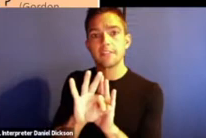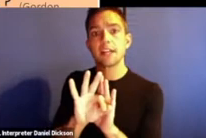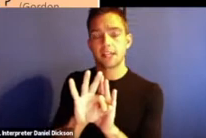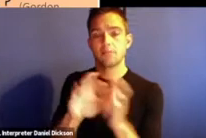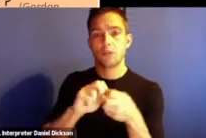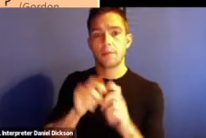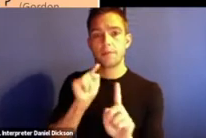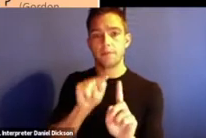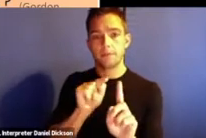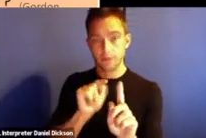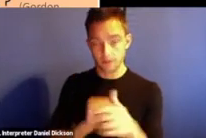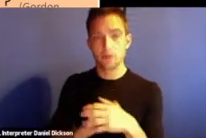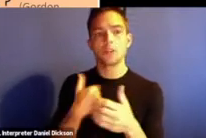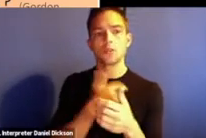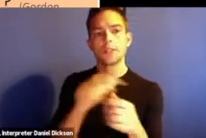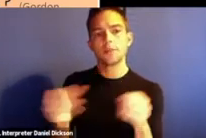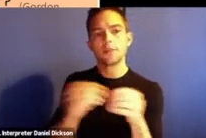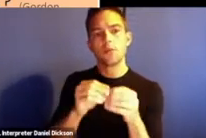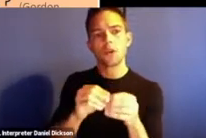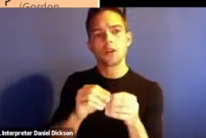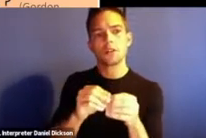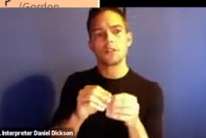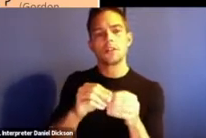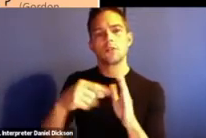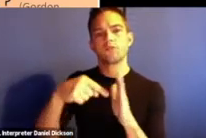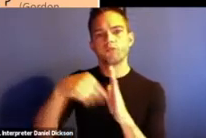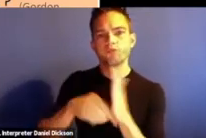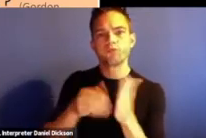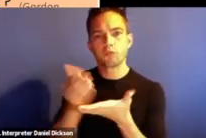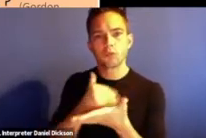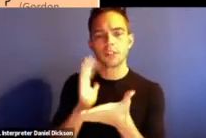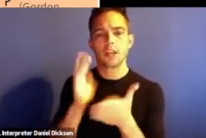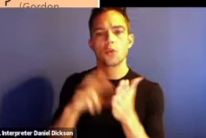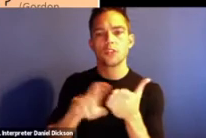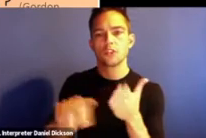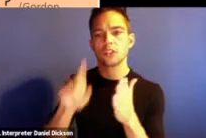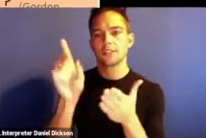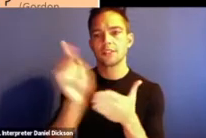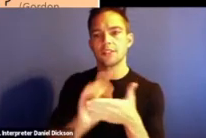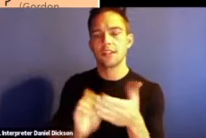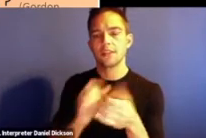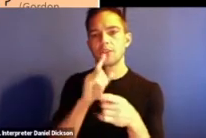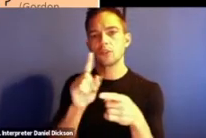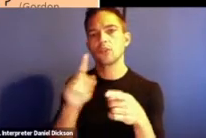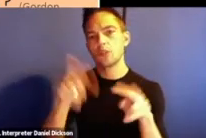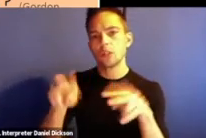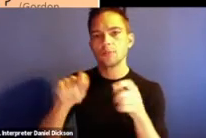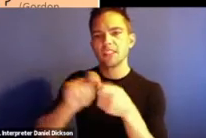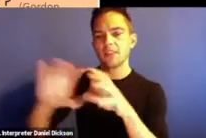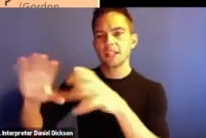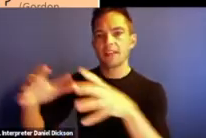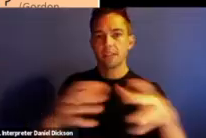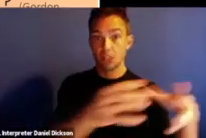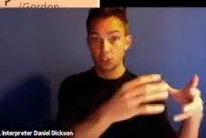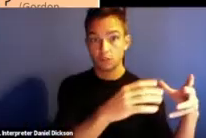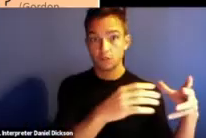problem. So we need to be more surgical in our research design so that we look at specific classifications and